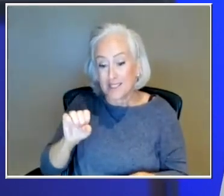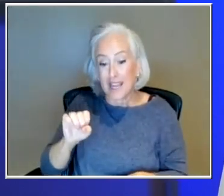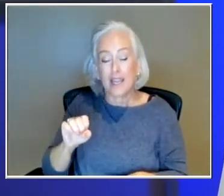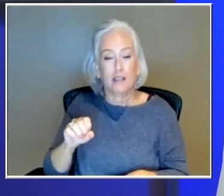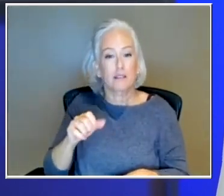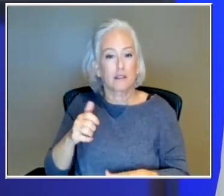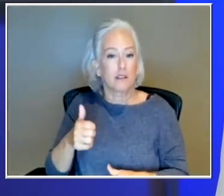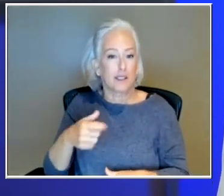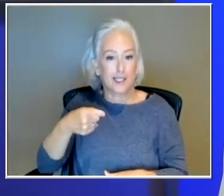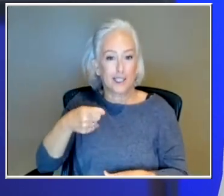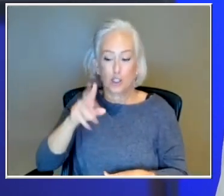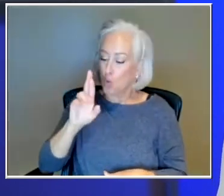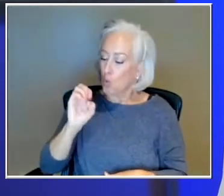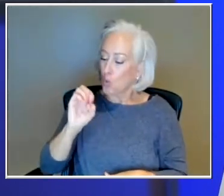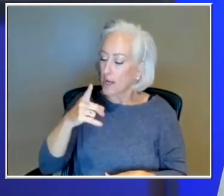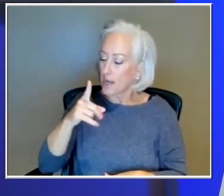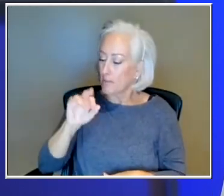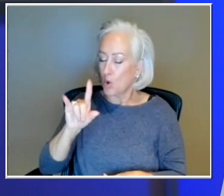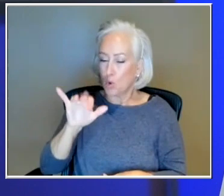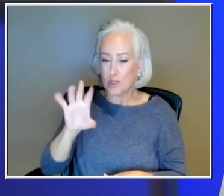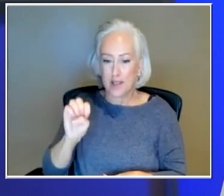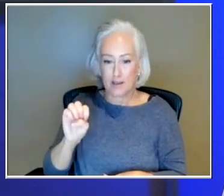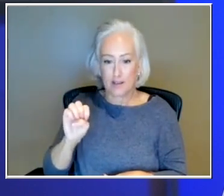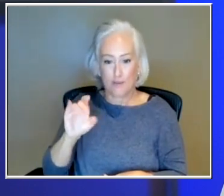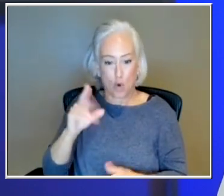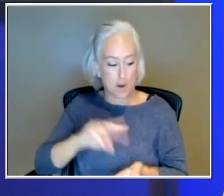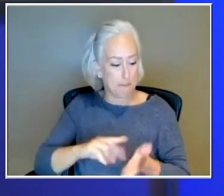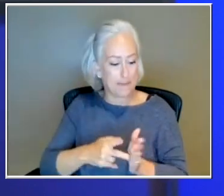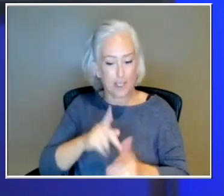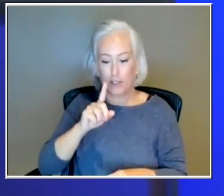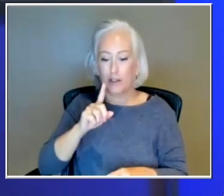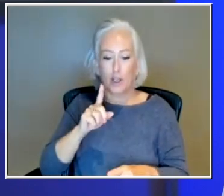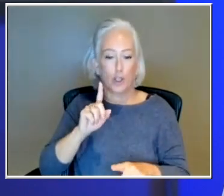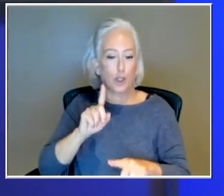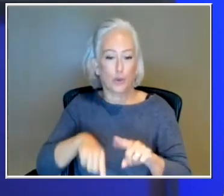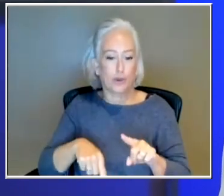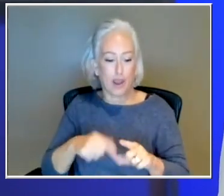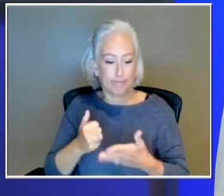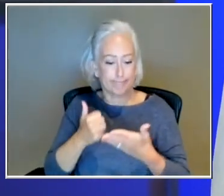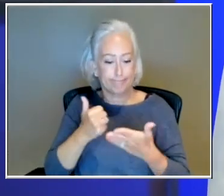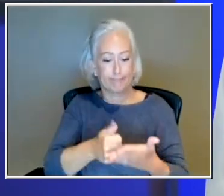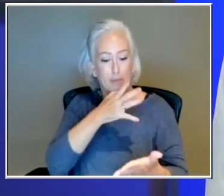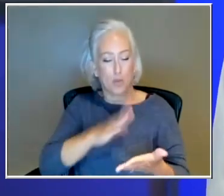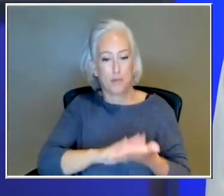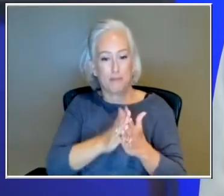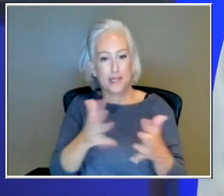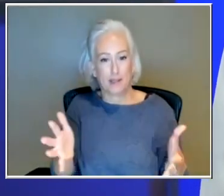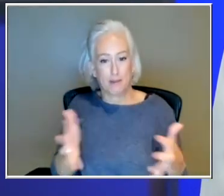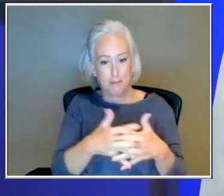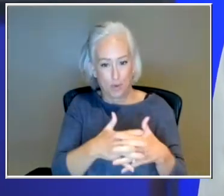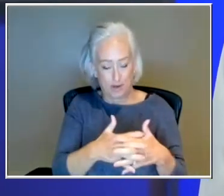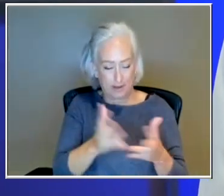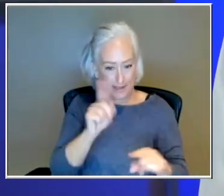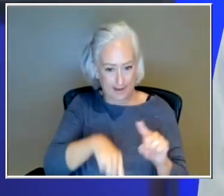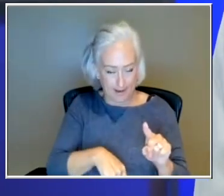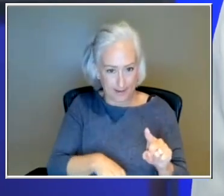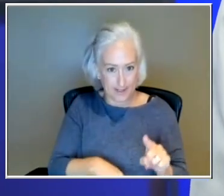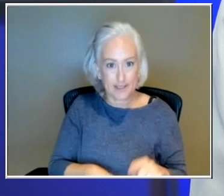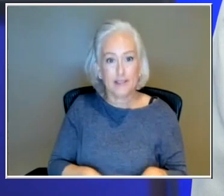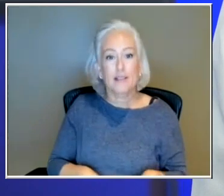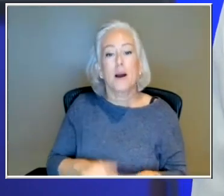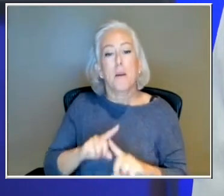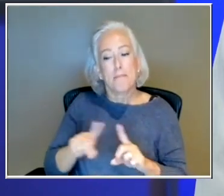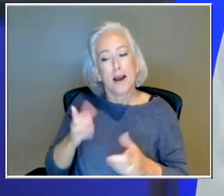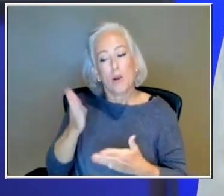more reproduction. For most men who are diagnosed, they're late enough in life that that's not necessarily a concern, but there are impacts on